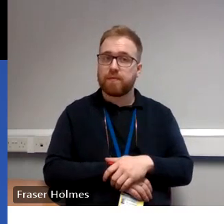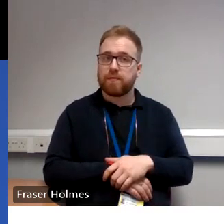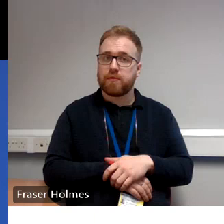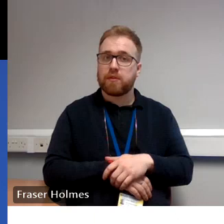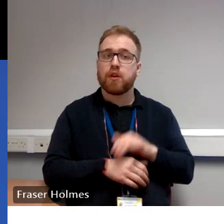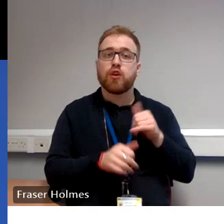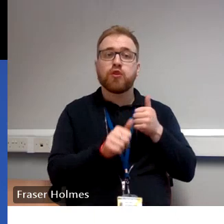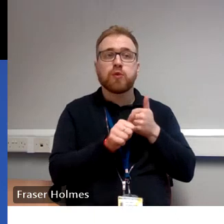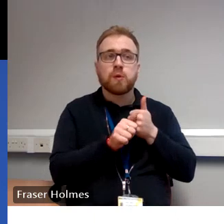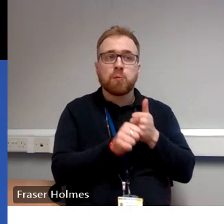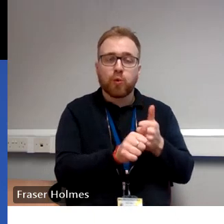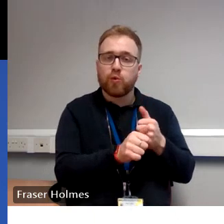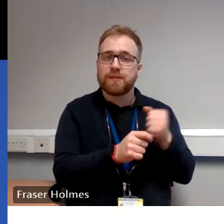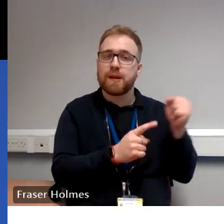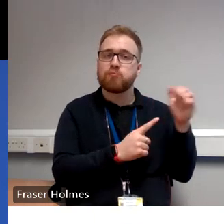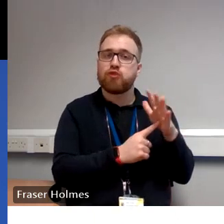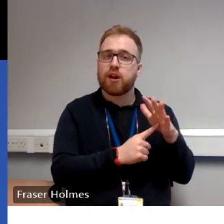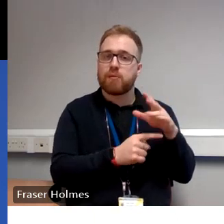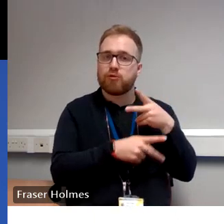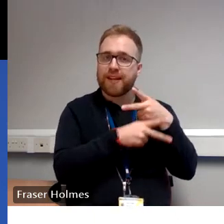Supporting primary care.